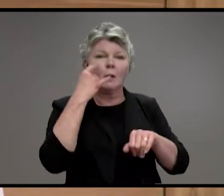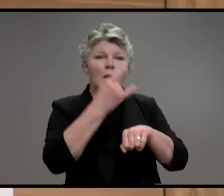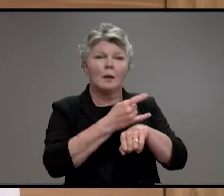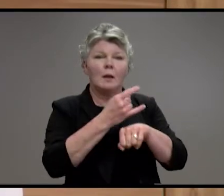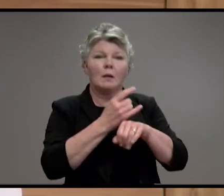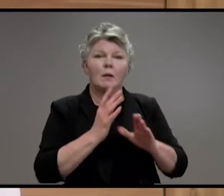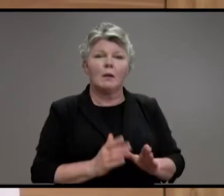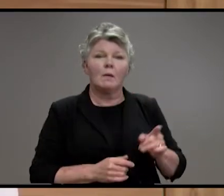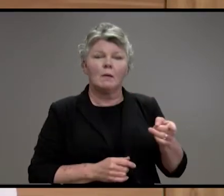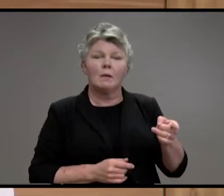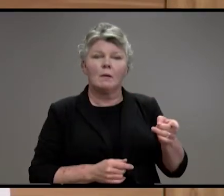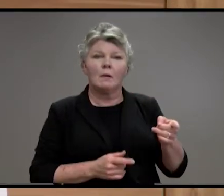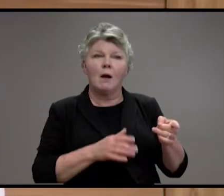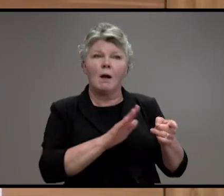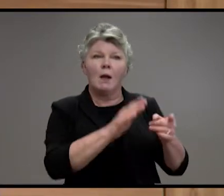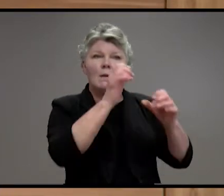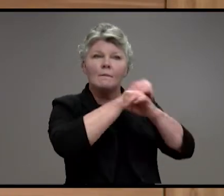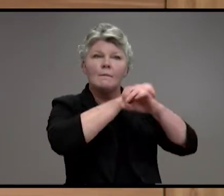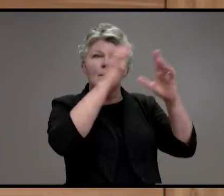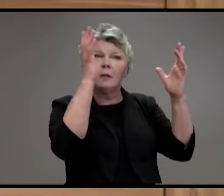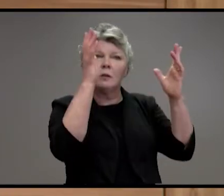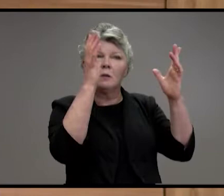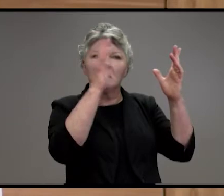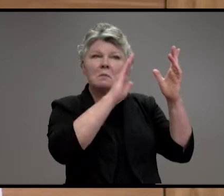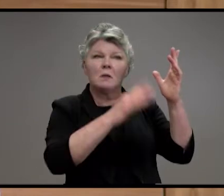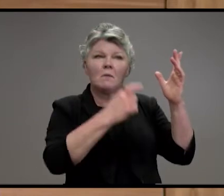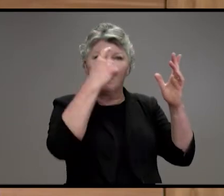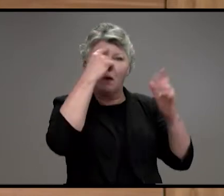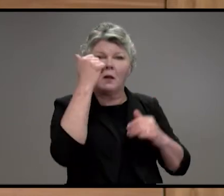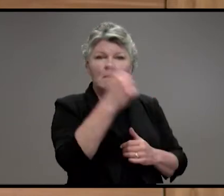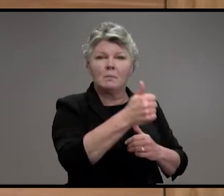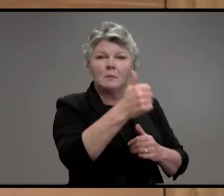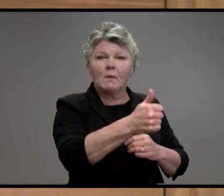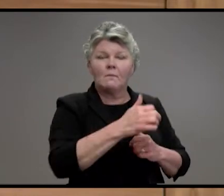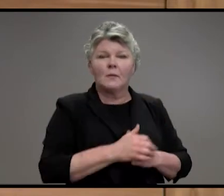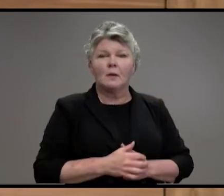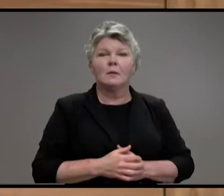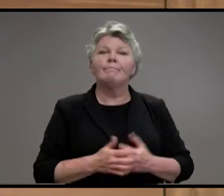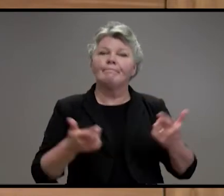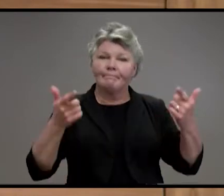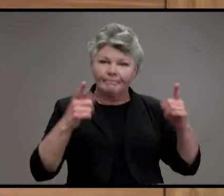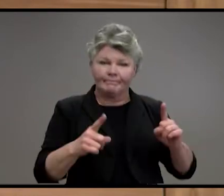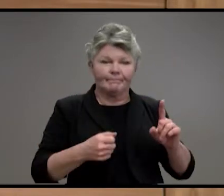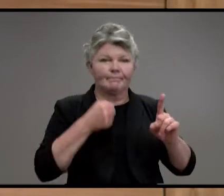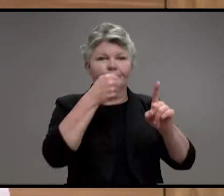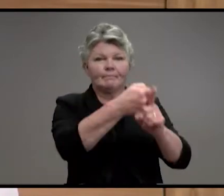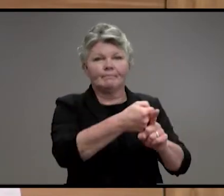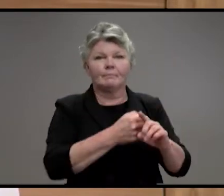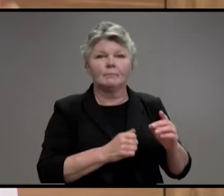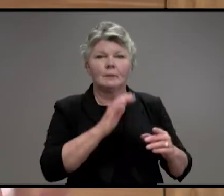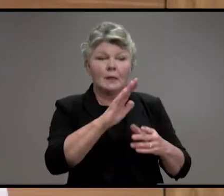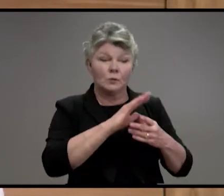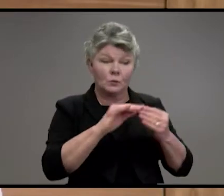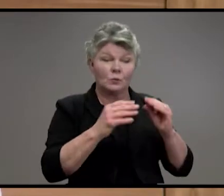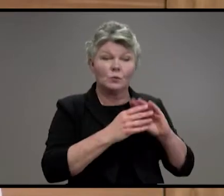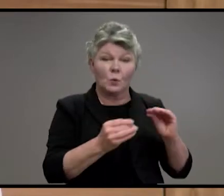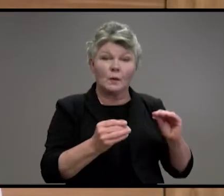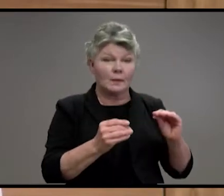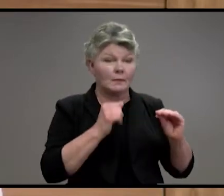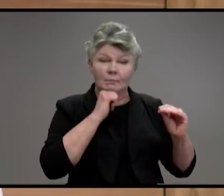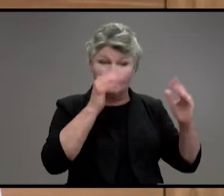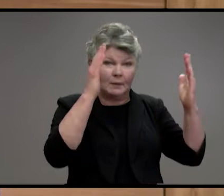He never envisioned that ending for himself, but it came to him just the same. His story ended